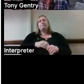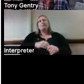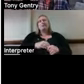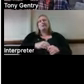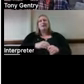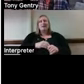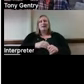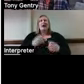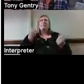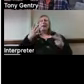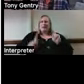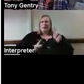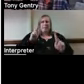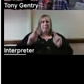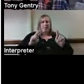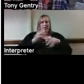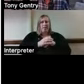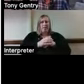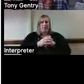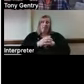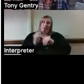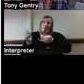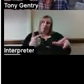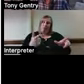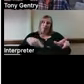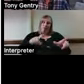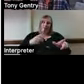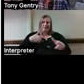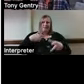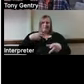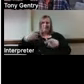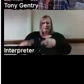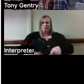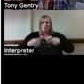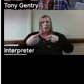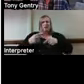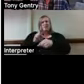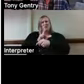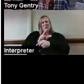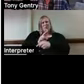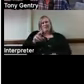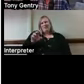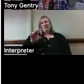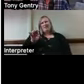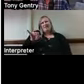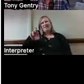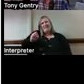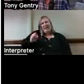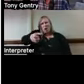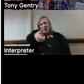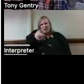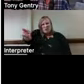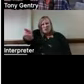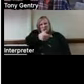cognitive impairments have, and really all of us really, have difficulty using fire extinguishers because they're unwieldy, heavy,